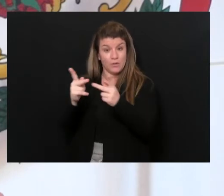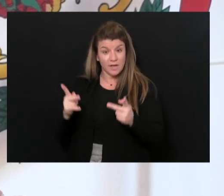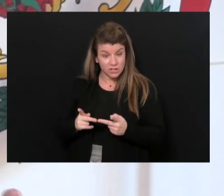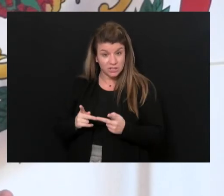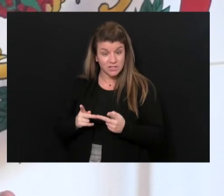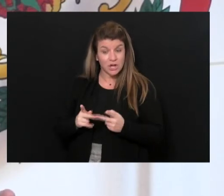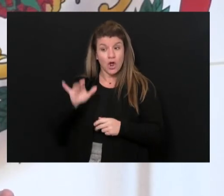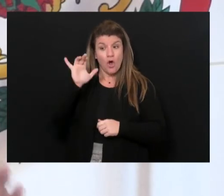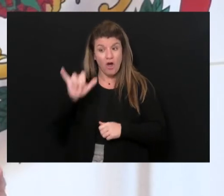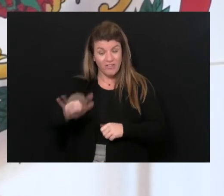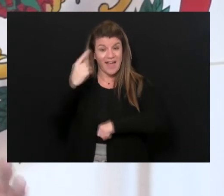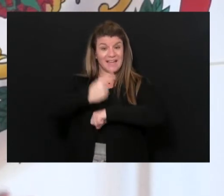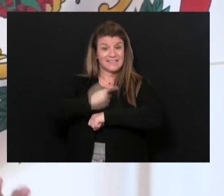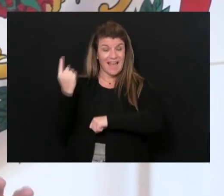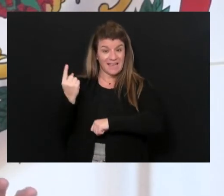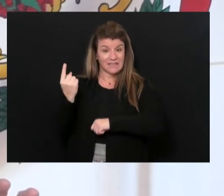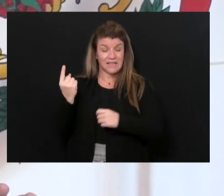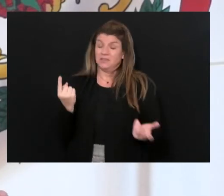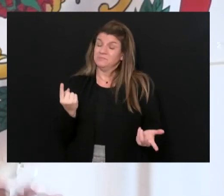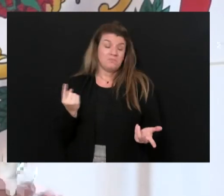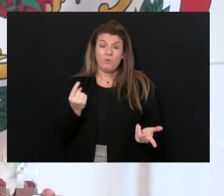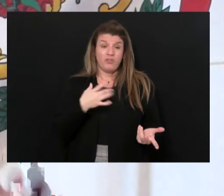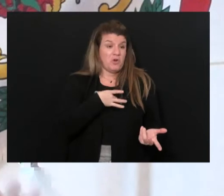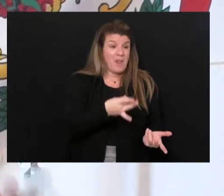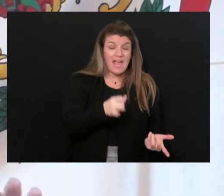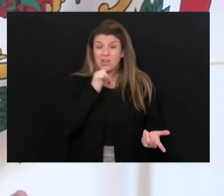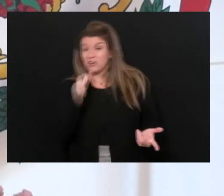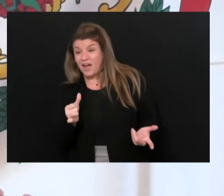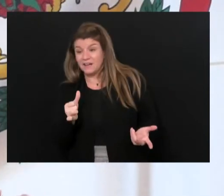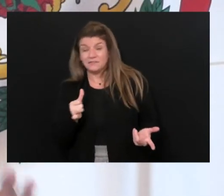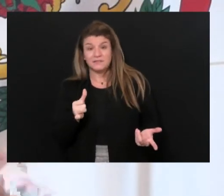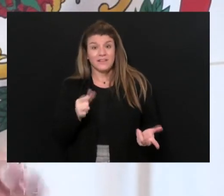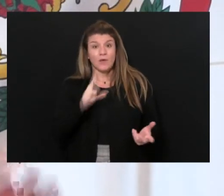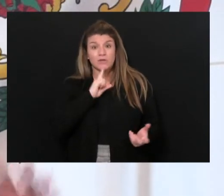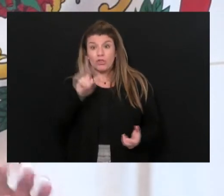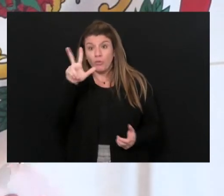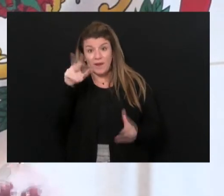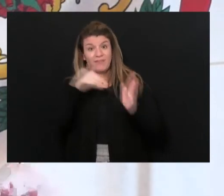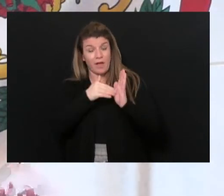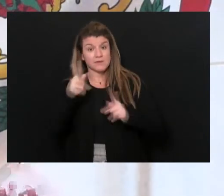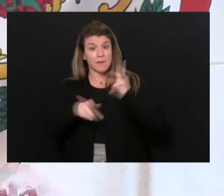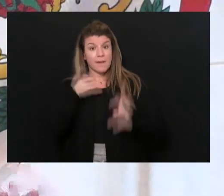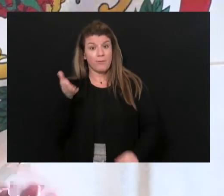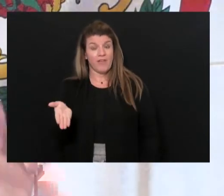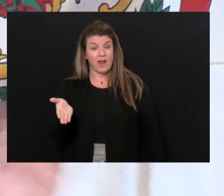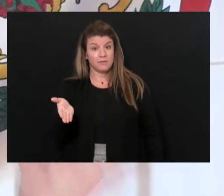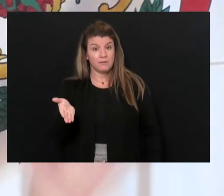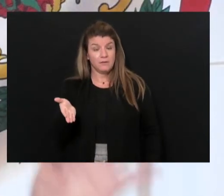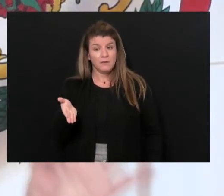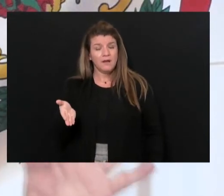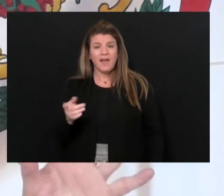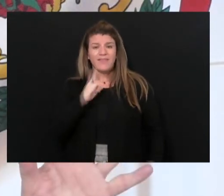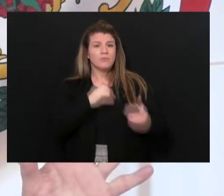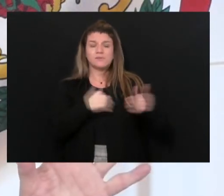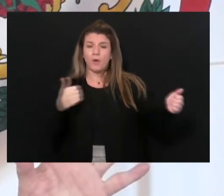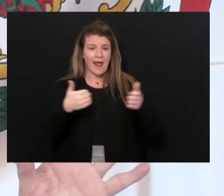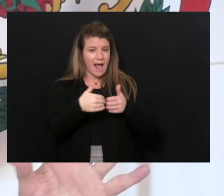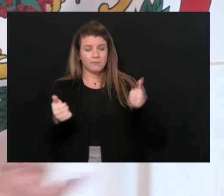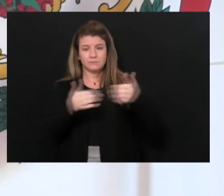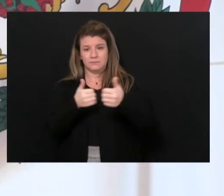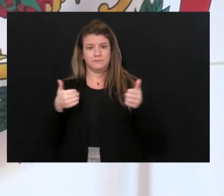on that day, like it or not like it, there's 3,000 people there. And they're spread out all over the place, and